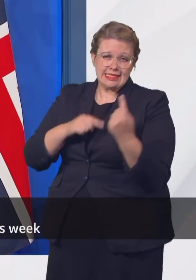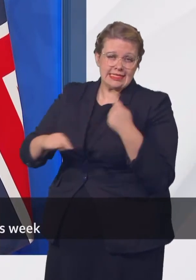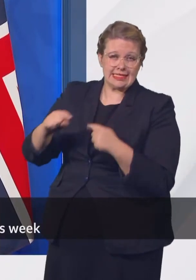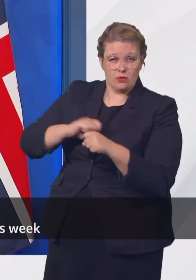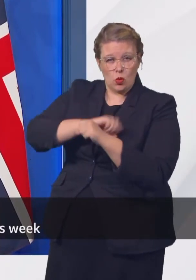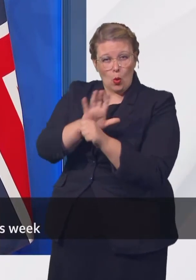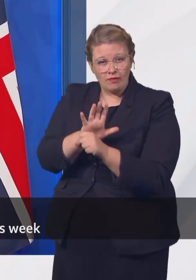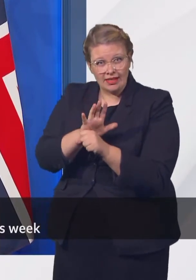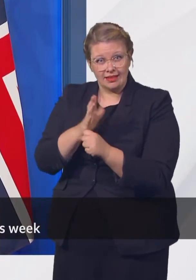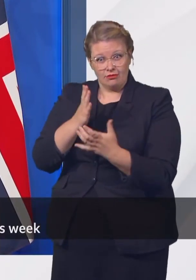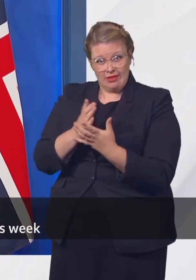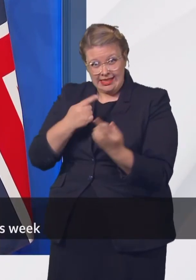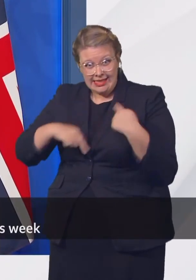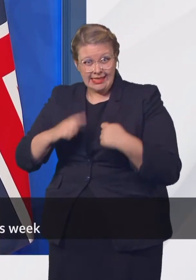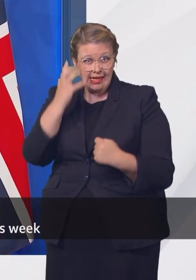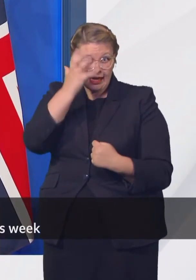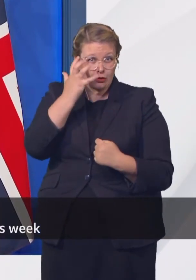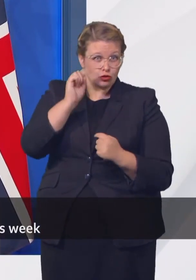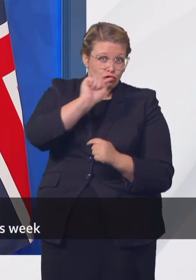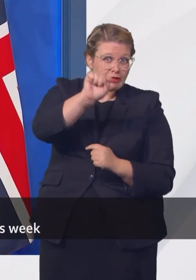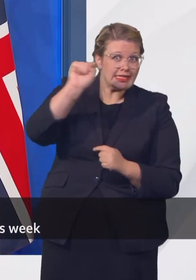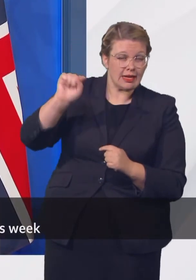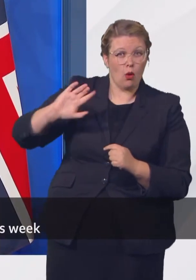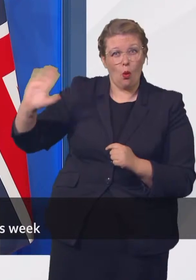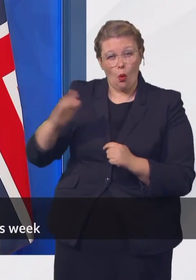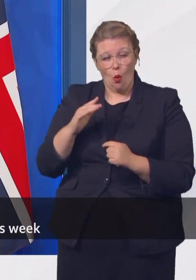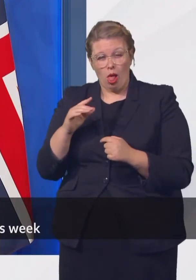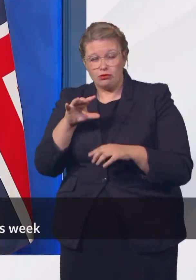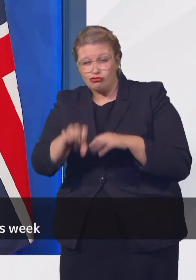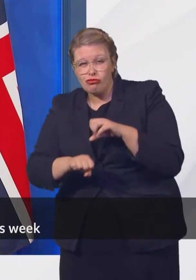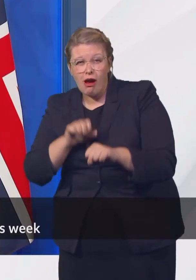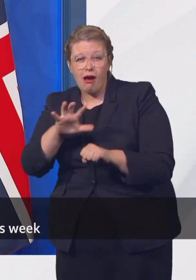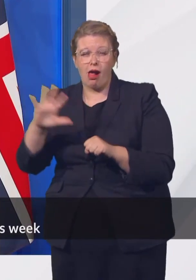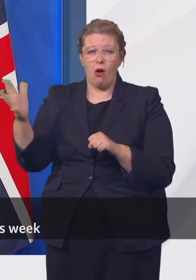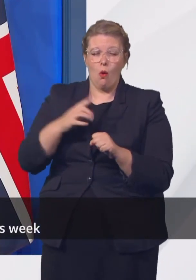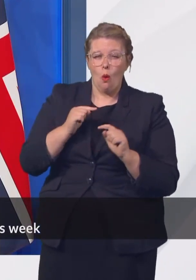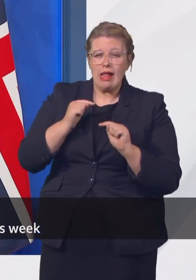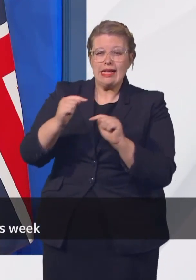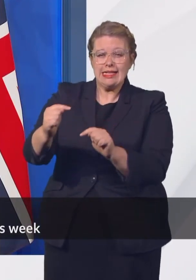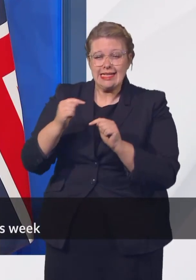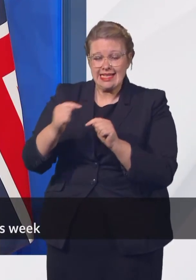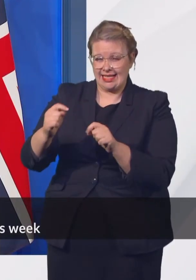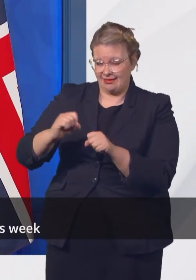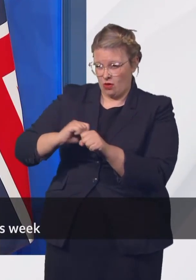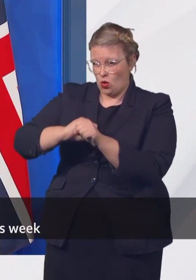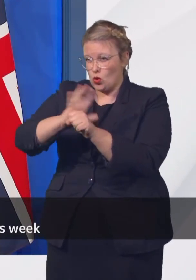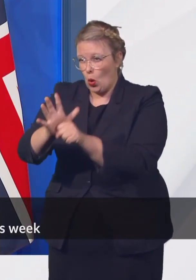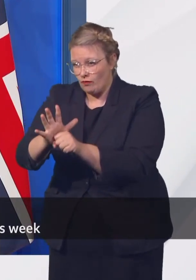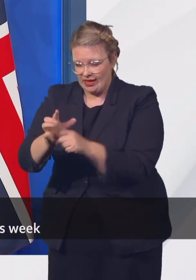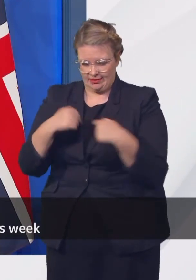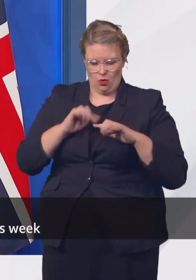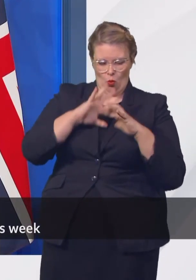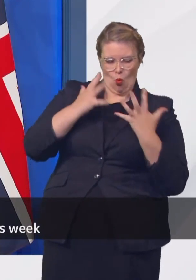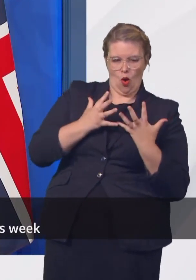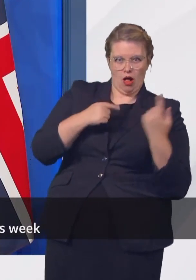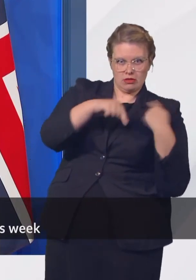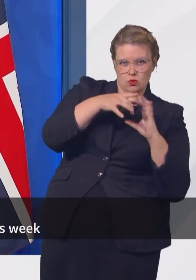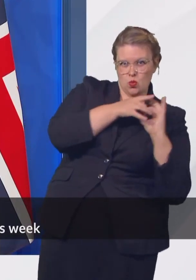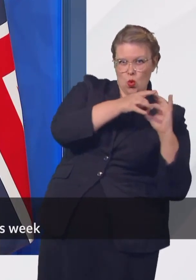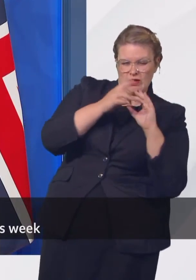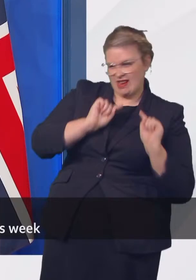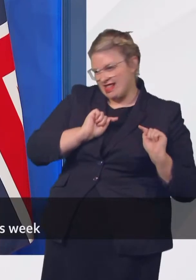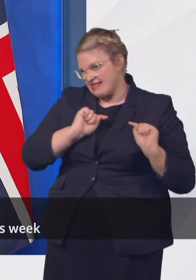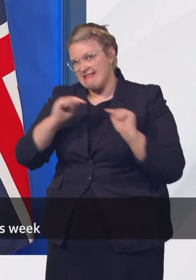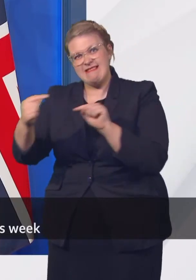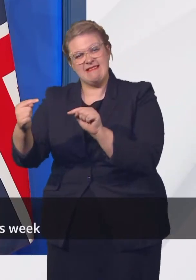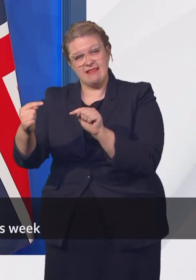on the same side. This fight is a global fight. And when other nations face their hour of need, as